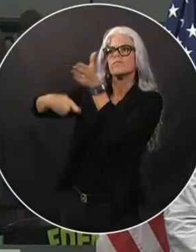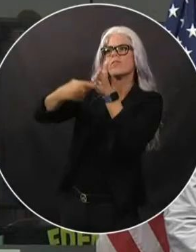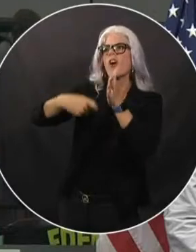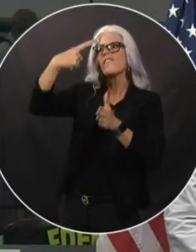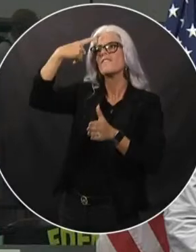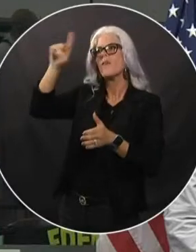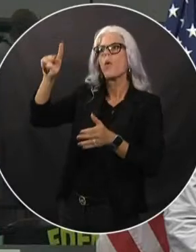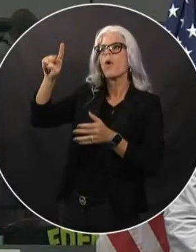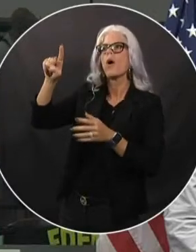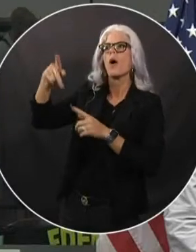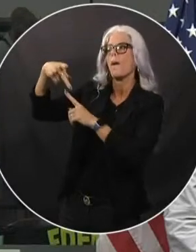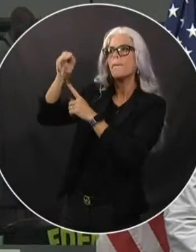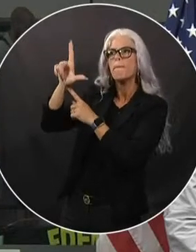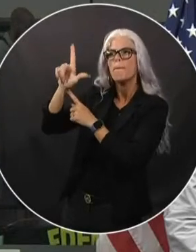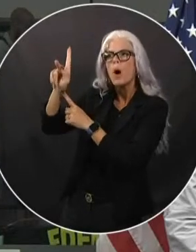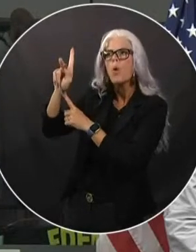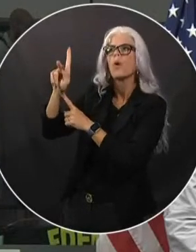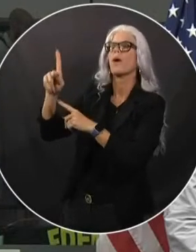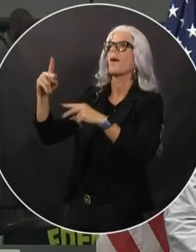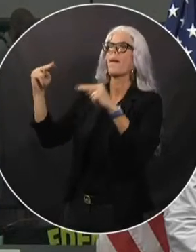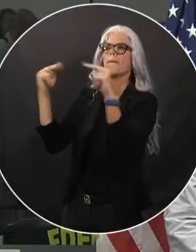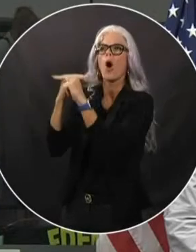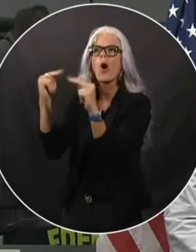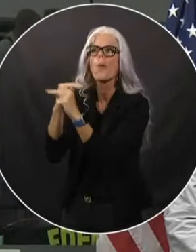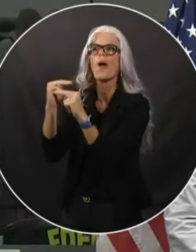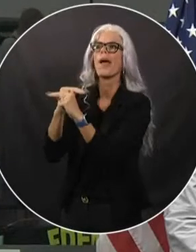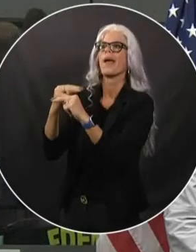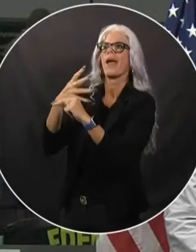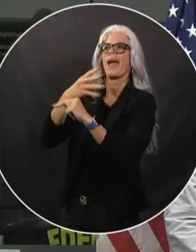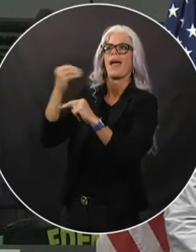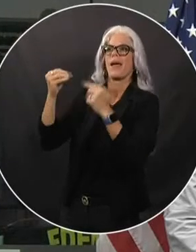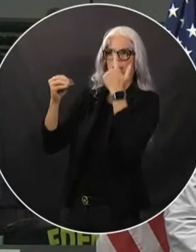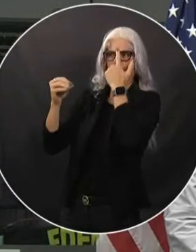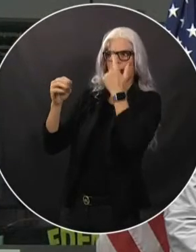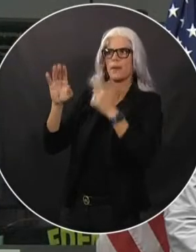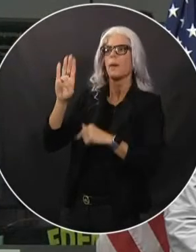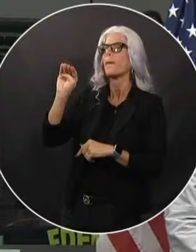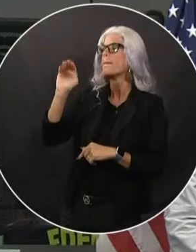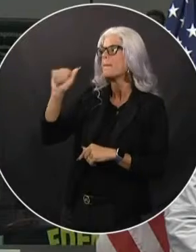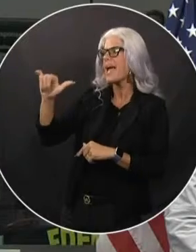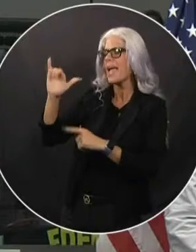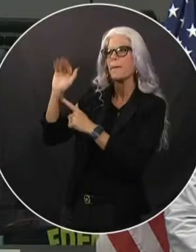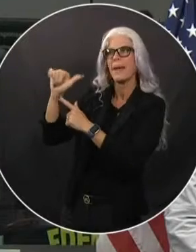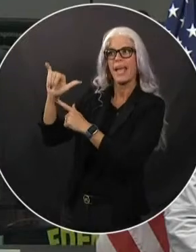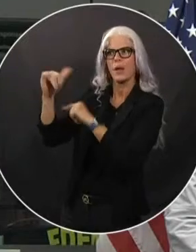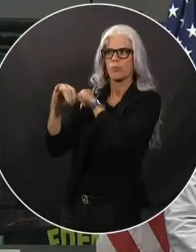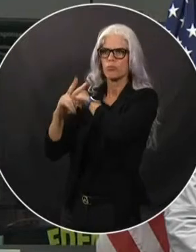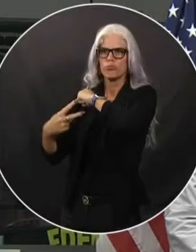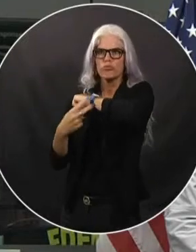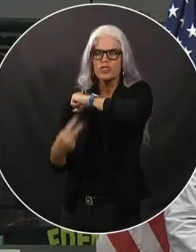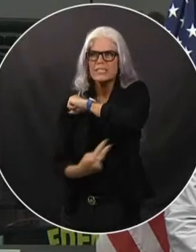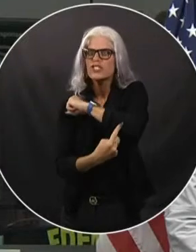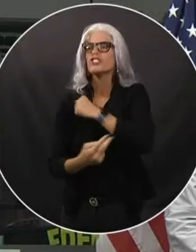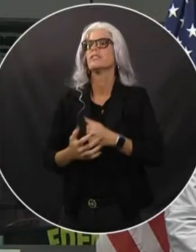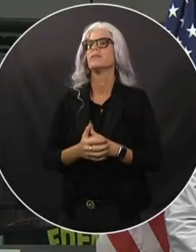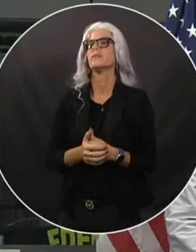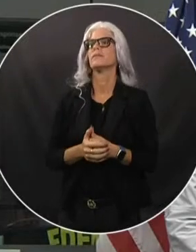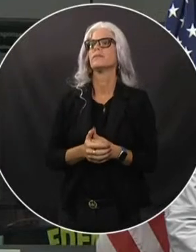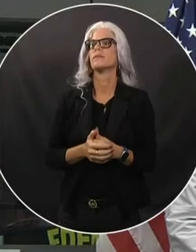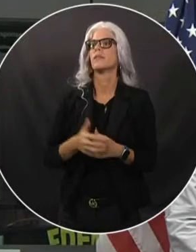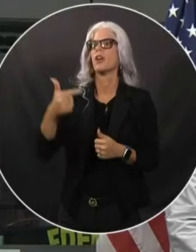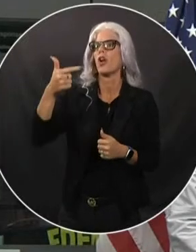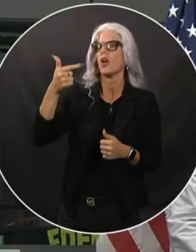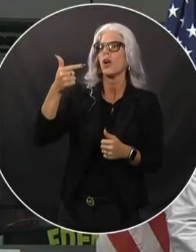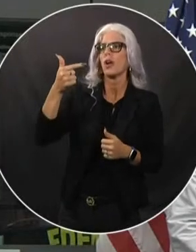Parkway in Polk County, Mid-Bay Bridge in Okaloosa, Spence Parkway in Okaloosa, Garcon Point Bridge in